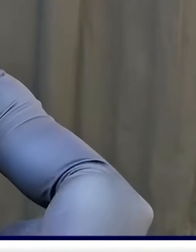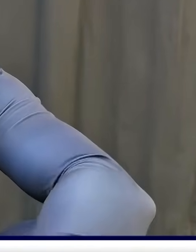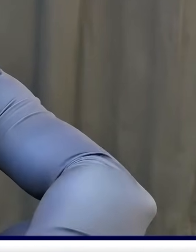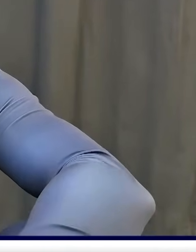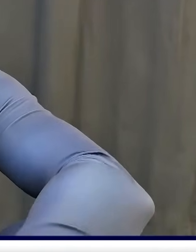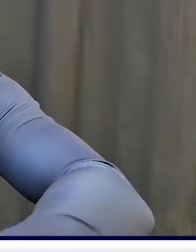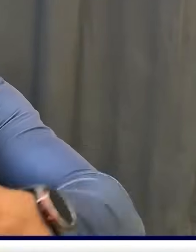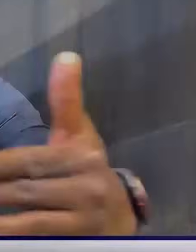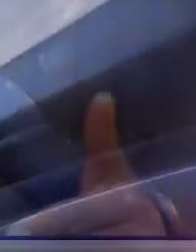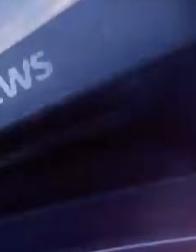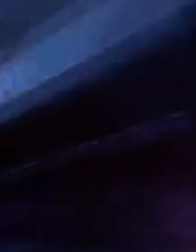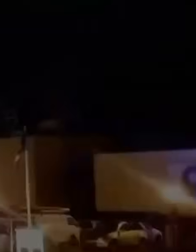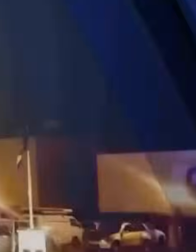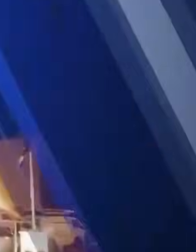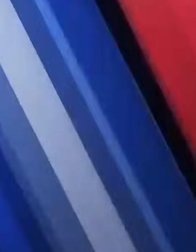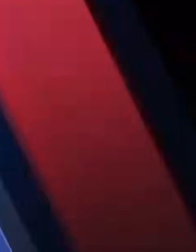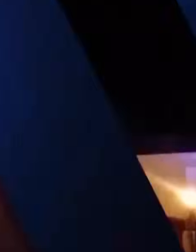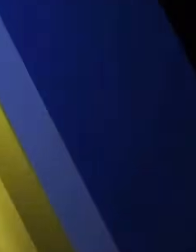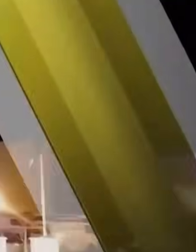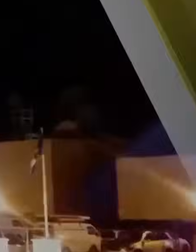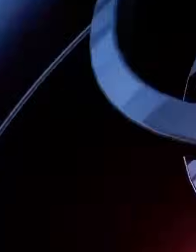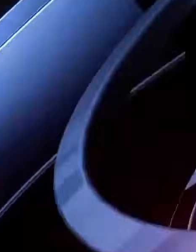record.